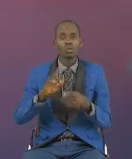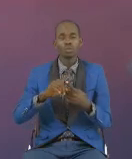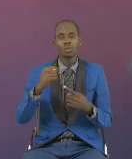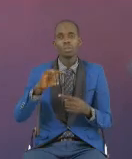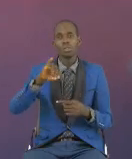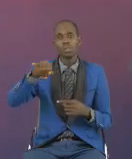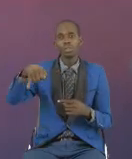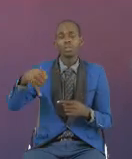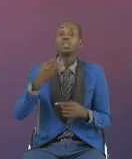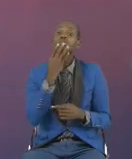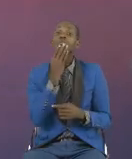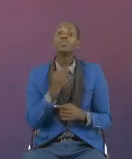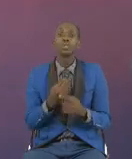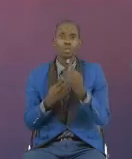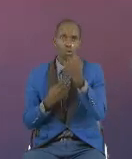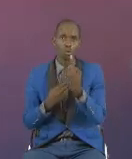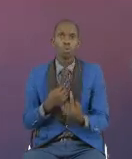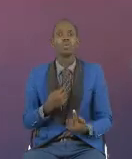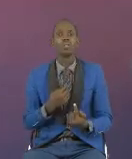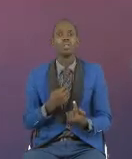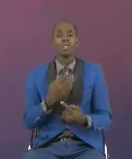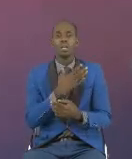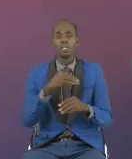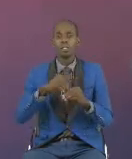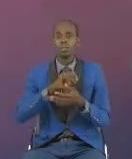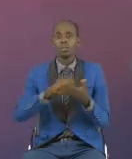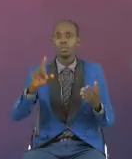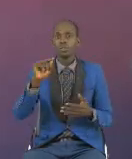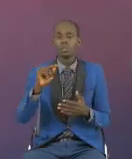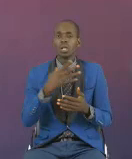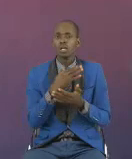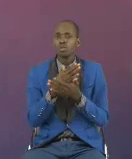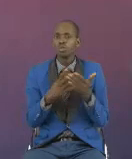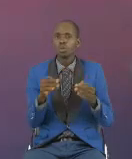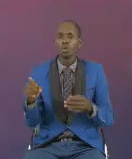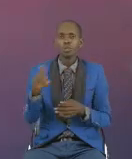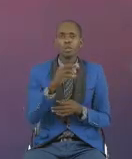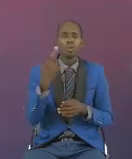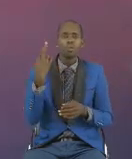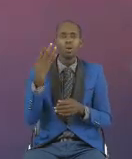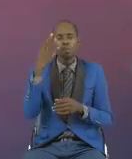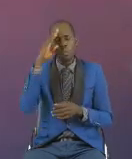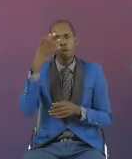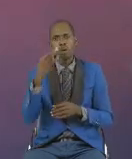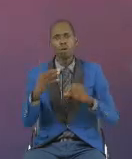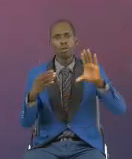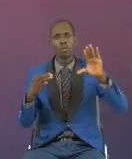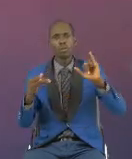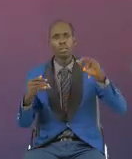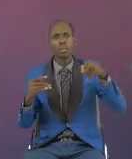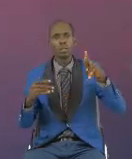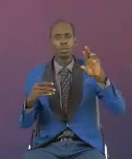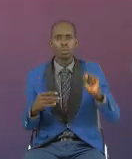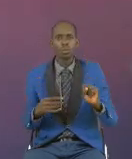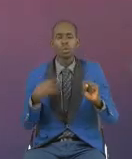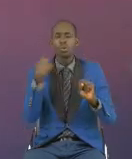20. In verse 20 it says, and some of them were men of Cyprus and Cyrene, which when they were